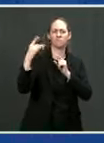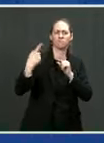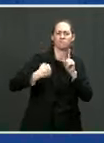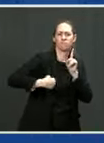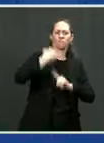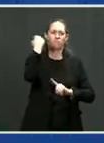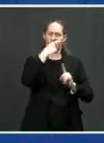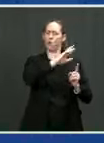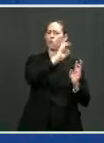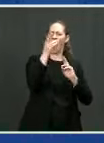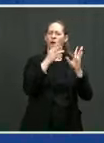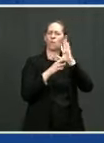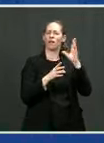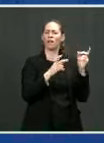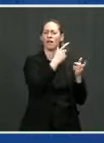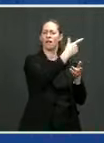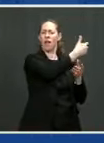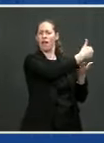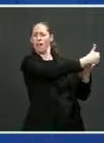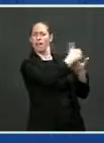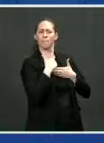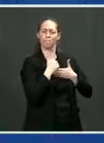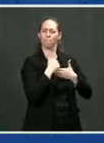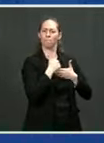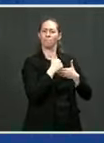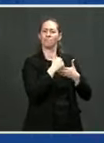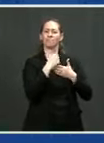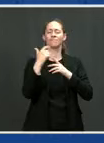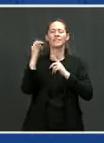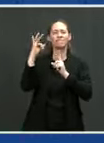beaten. He was the one who